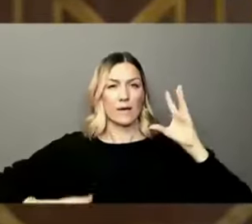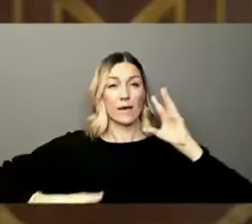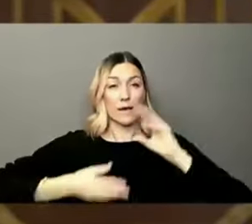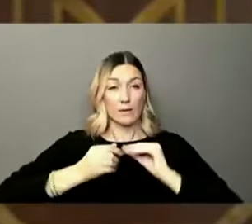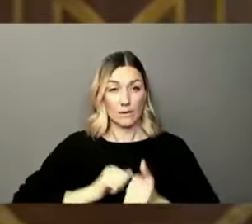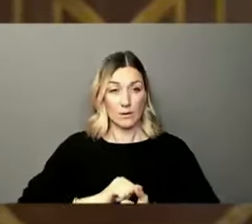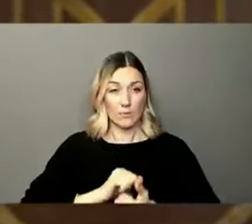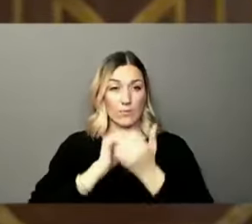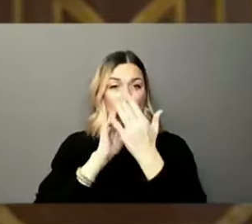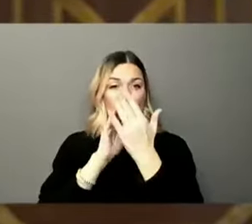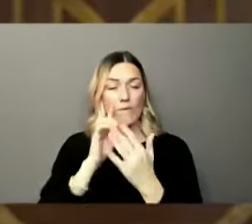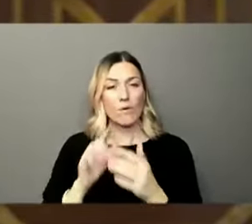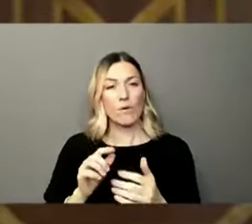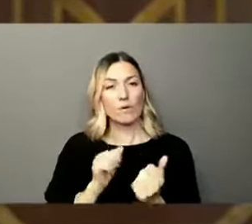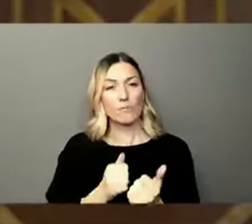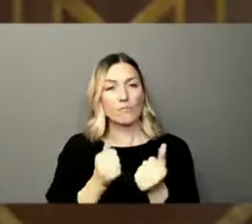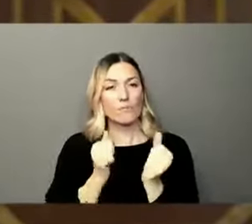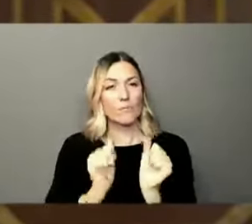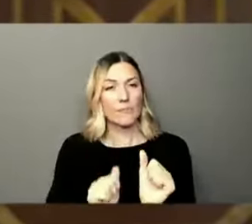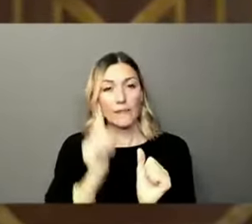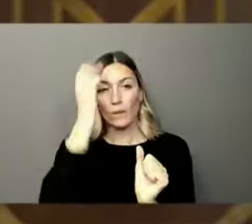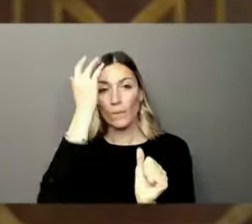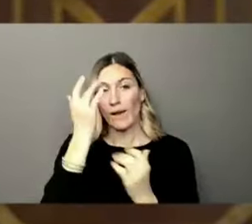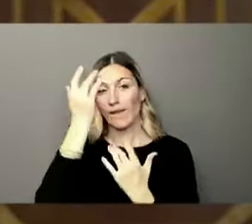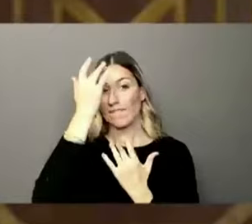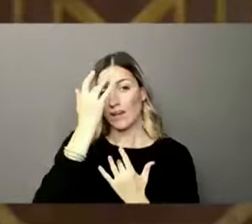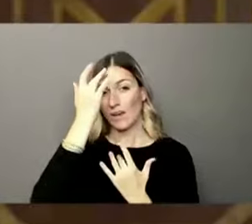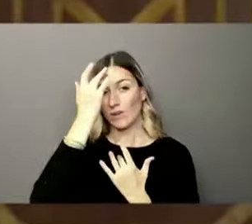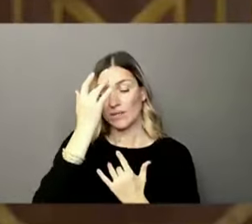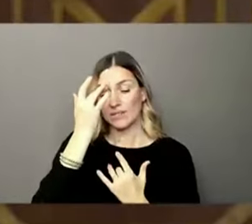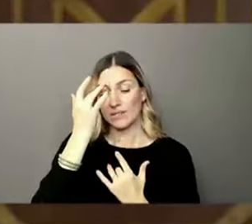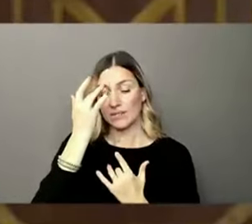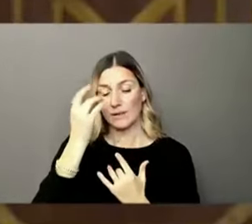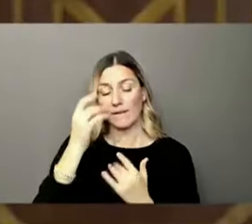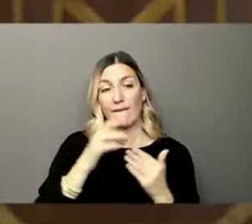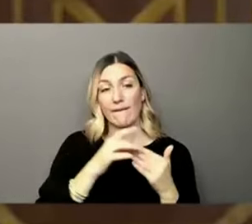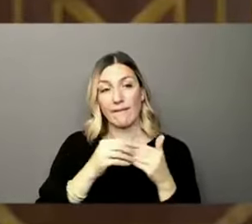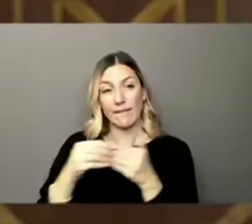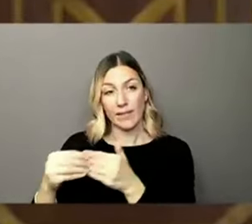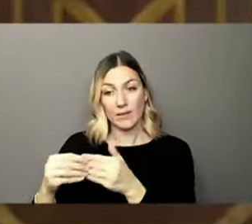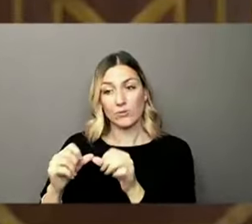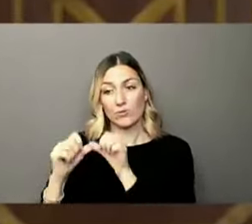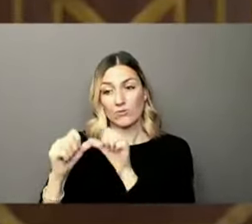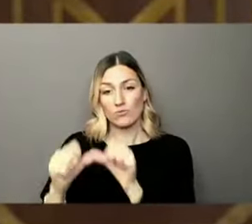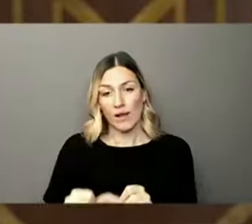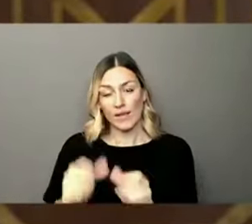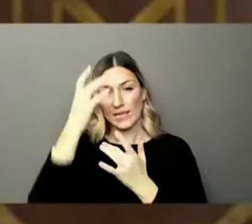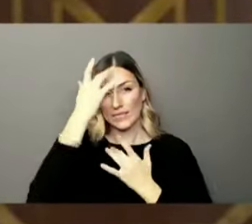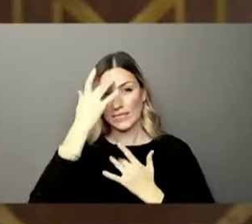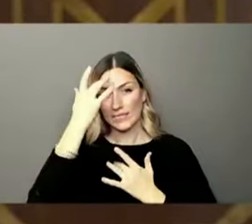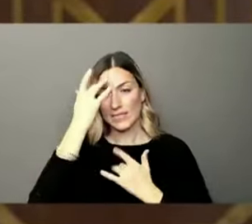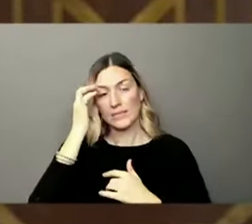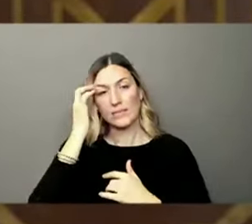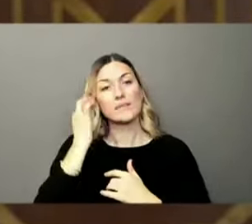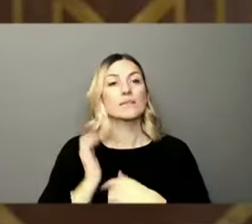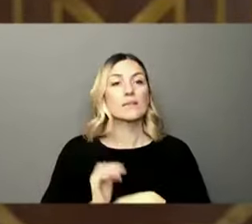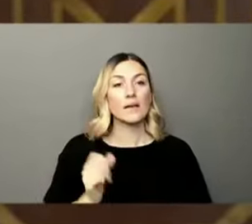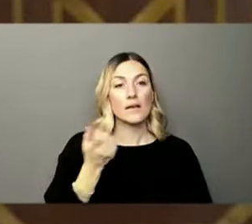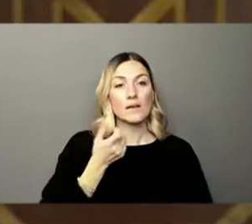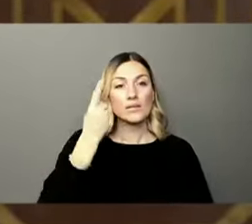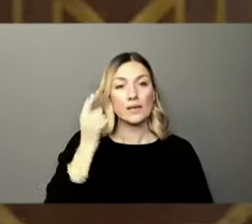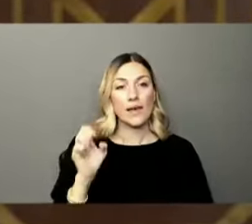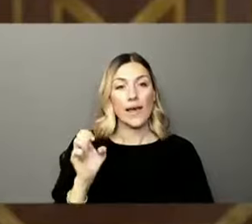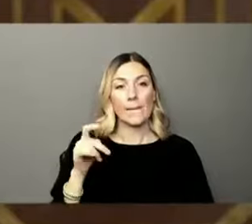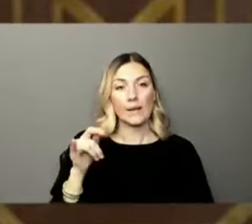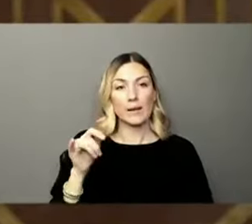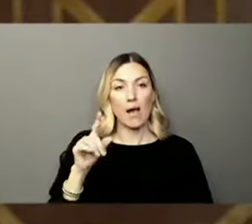the mechanisms of why viruses that actually produce acute infections lead to chronic disease, understand the epidemiology, and also to dissect therapeutic